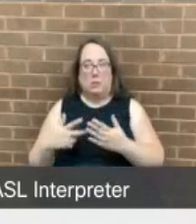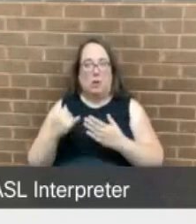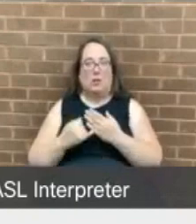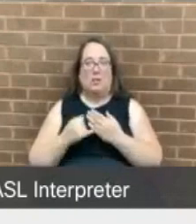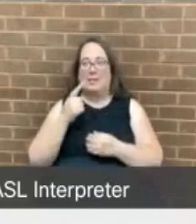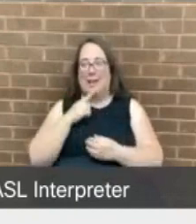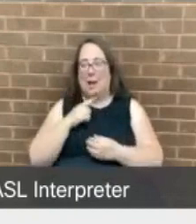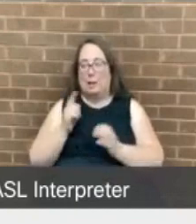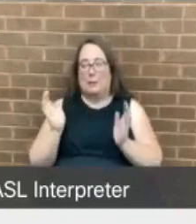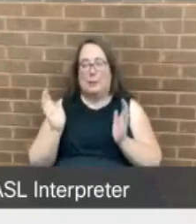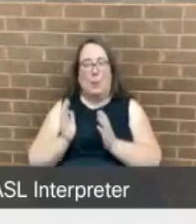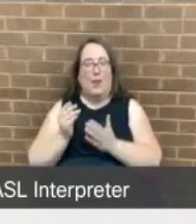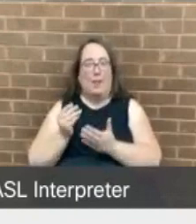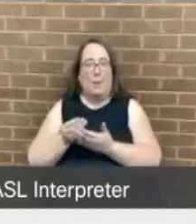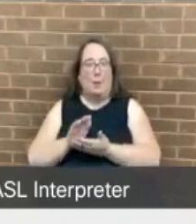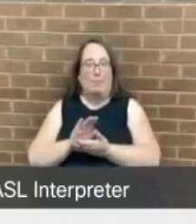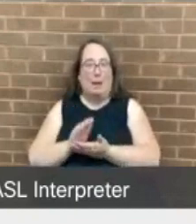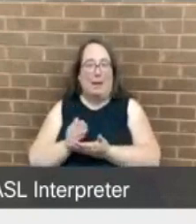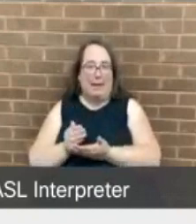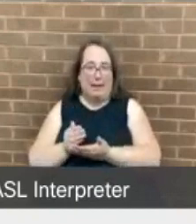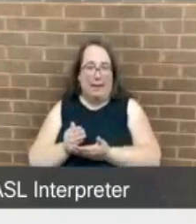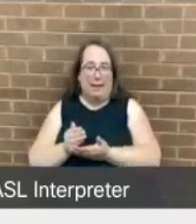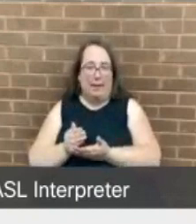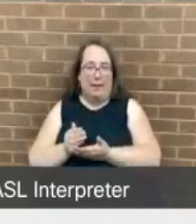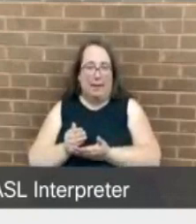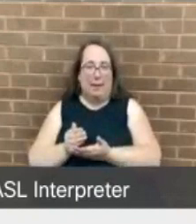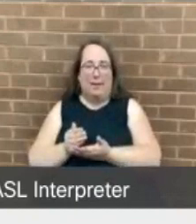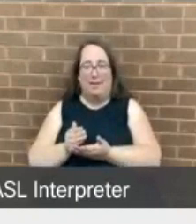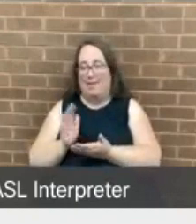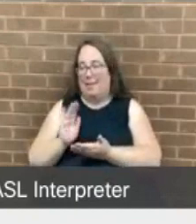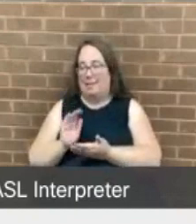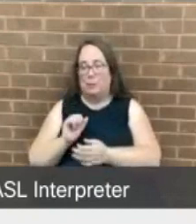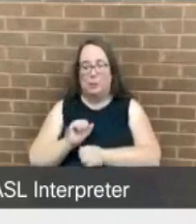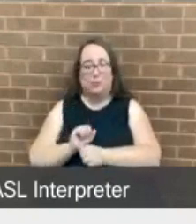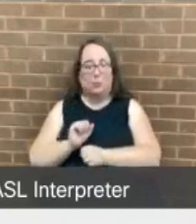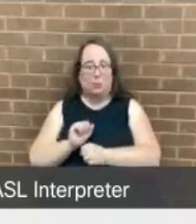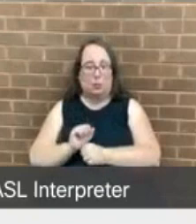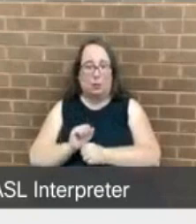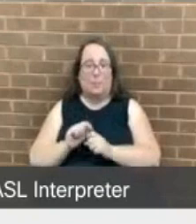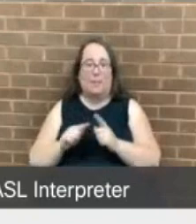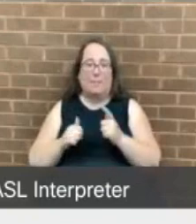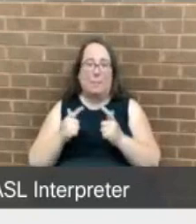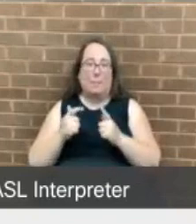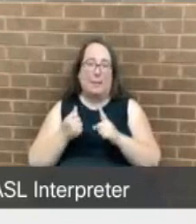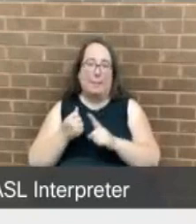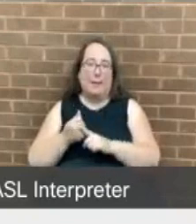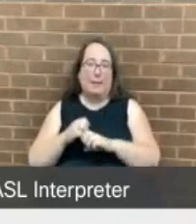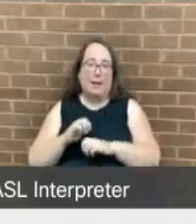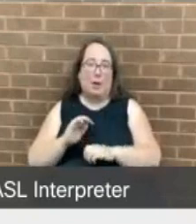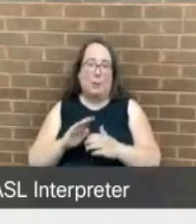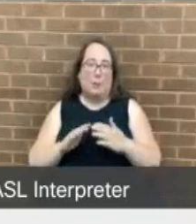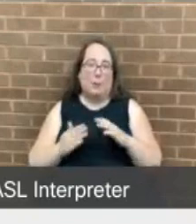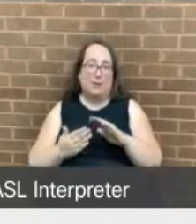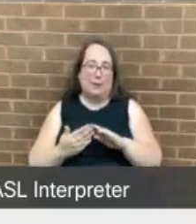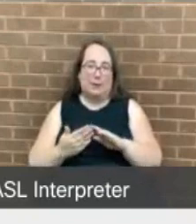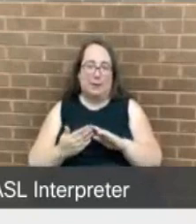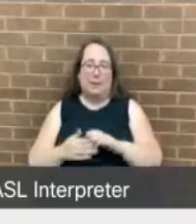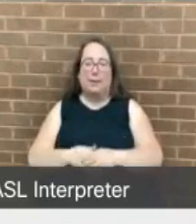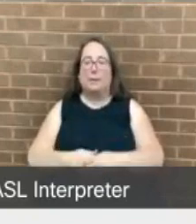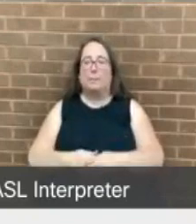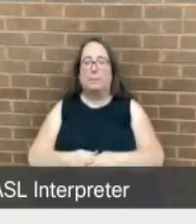smaller fiscally and just work-wise, and they have a big impact in our communities, especially,